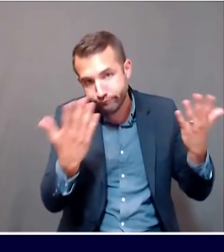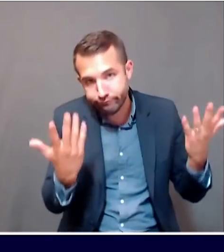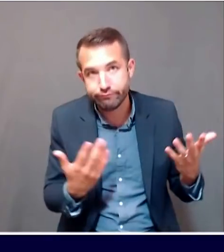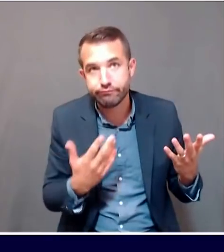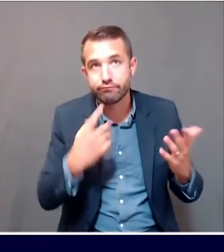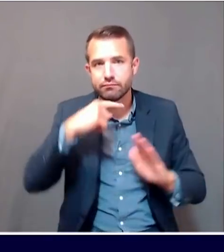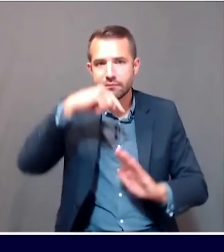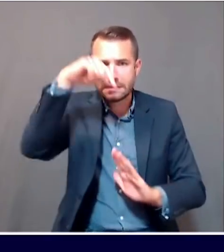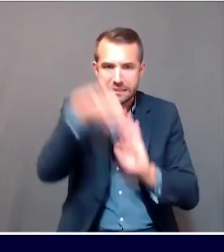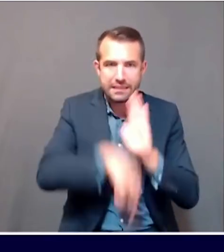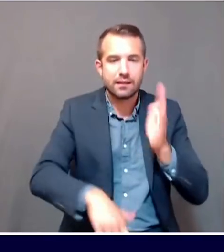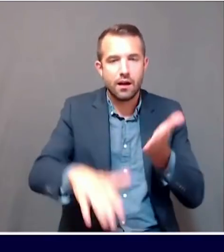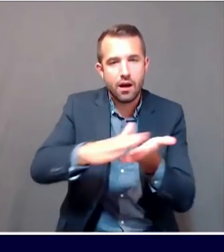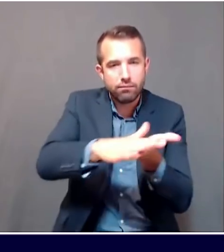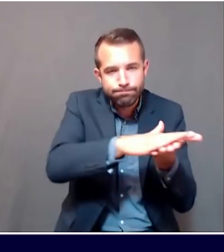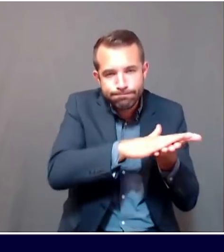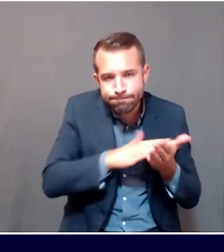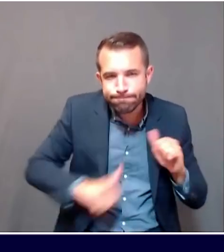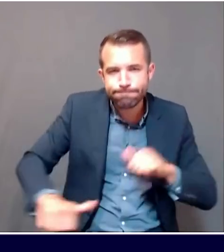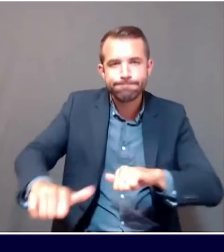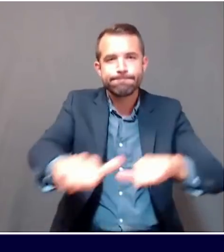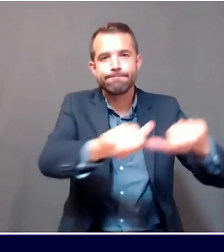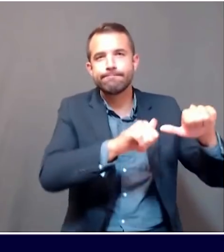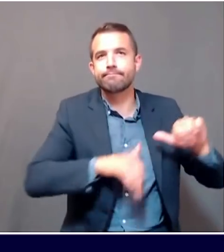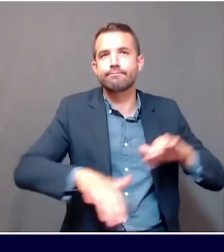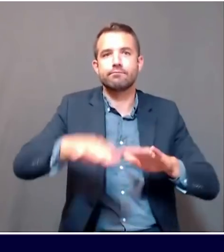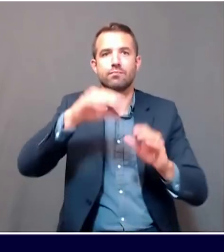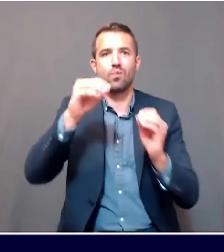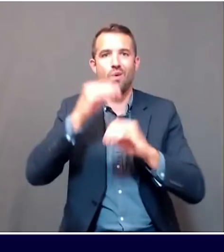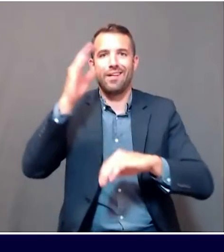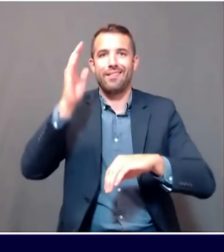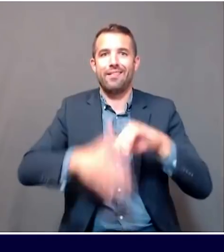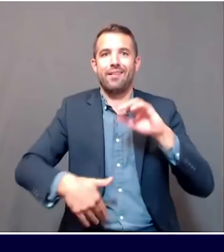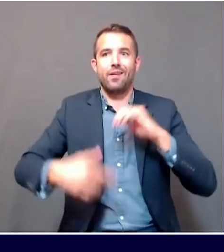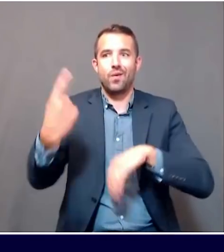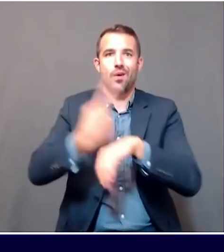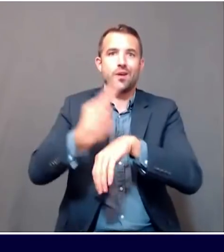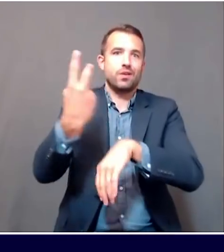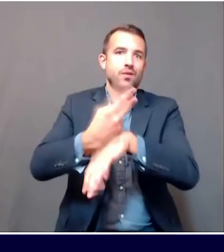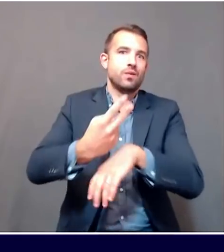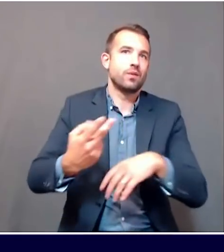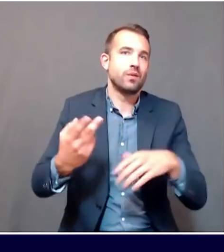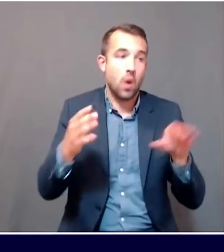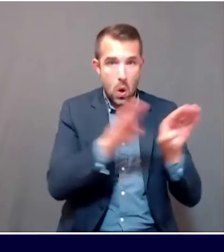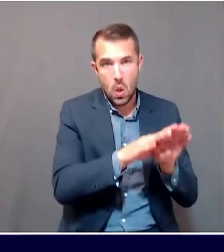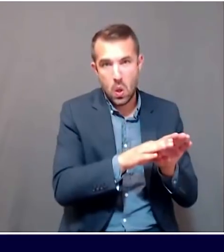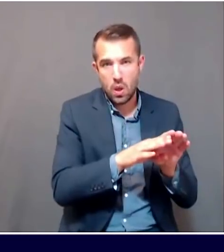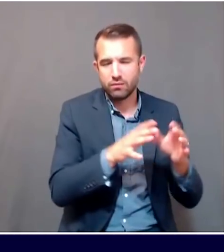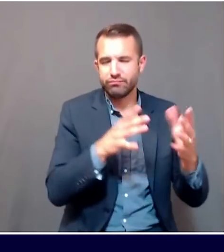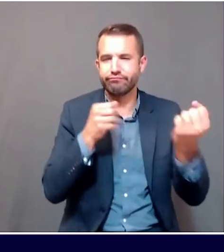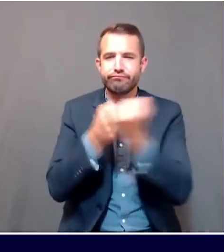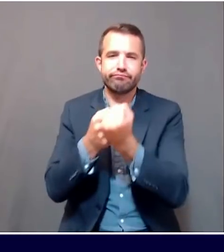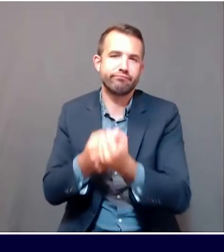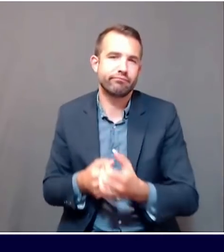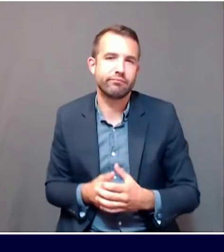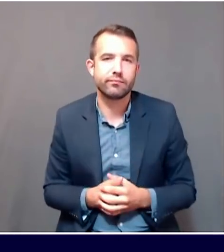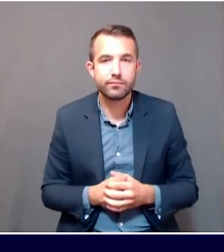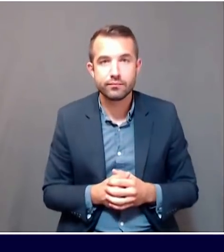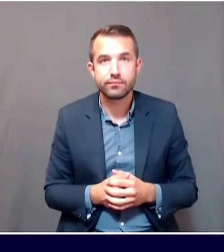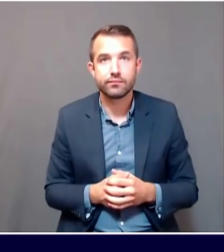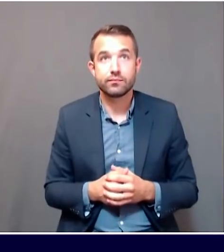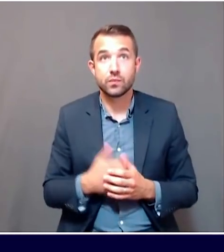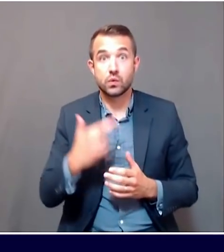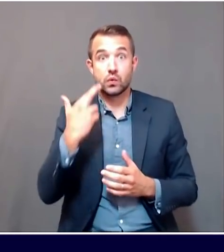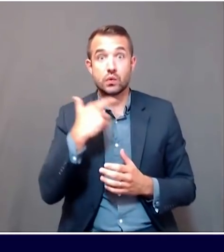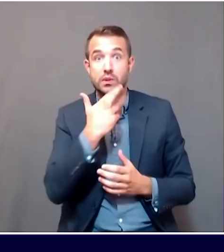may take more than a day or so, then as a result of that, the restaurant may need to close. If the restaurant has not been doing regular testing